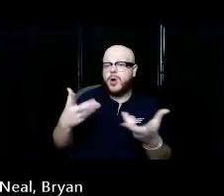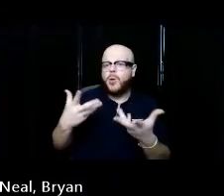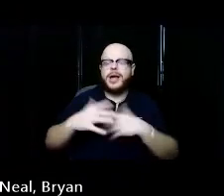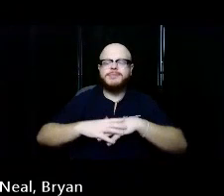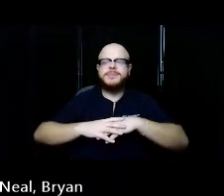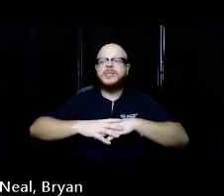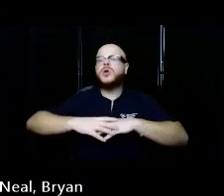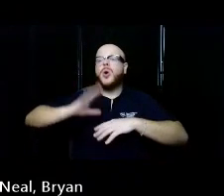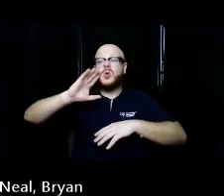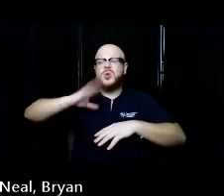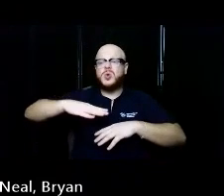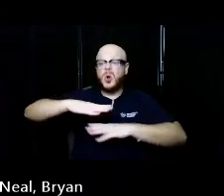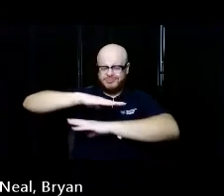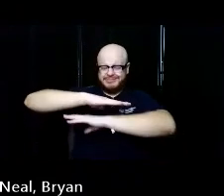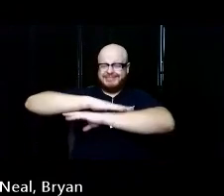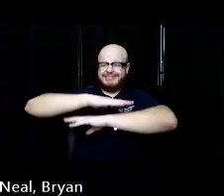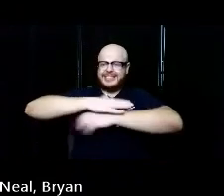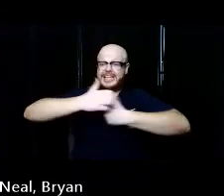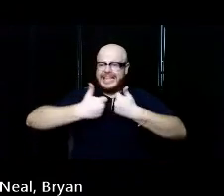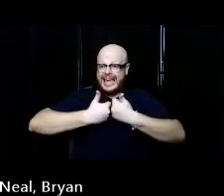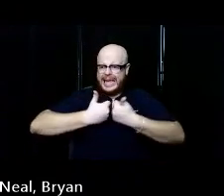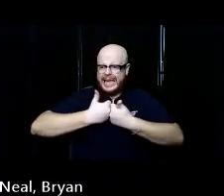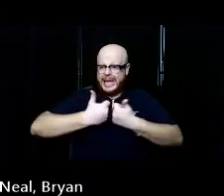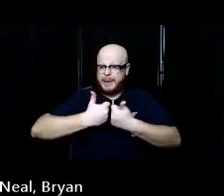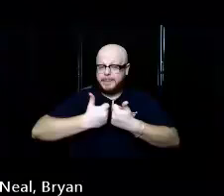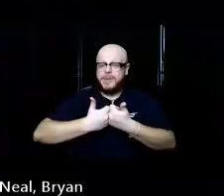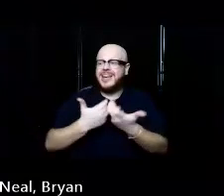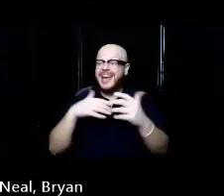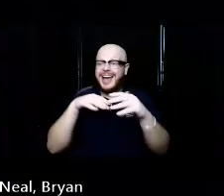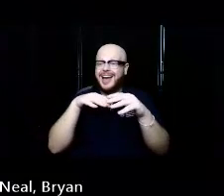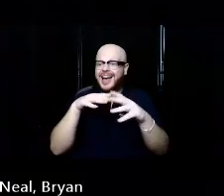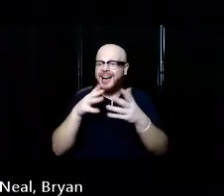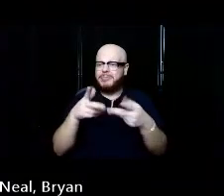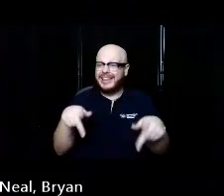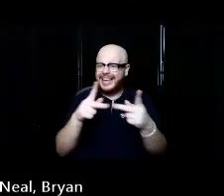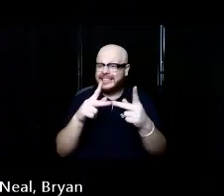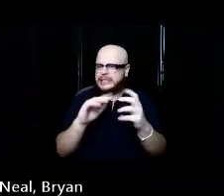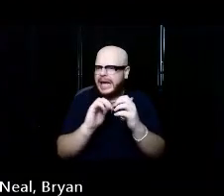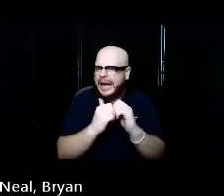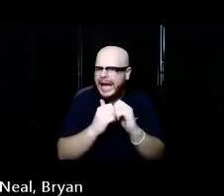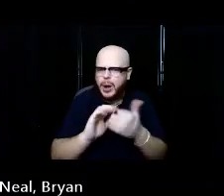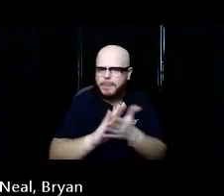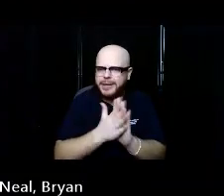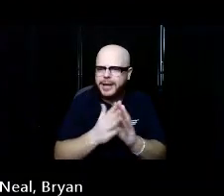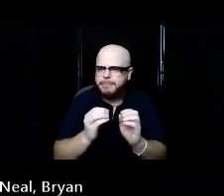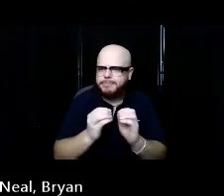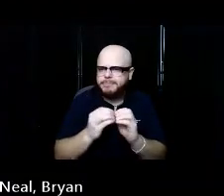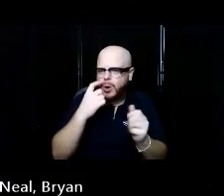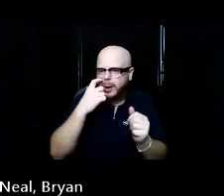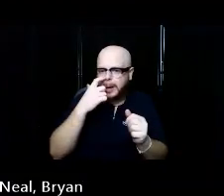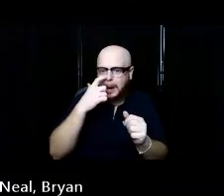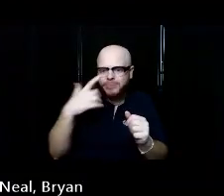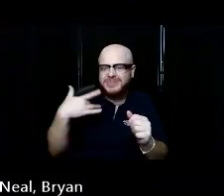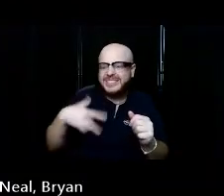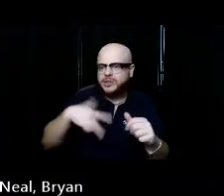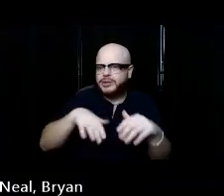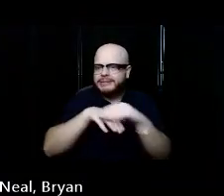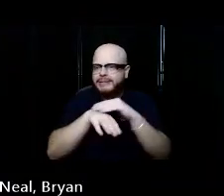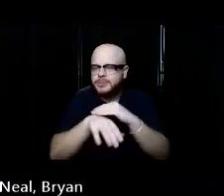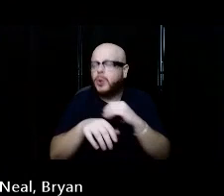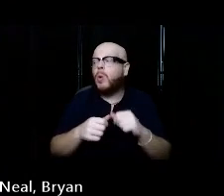venues sensory accessible. So there are ways that these types of venues can be more accessible to the sensory